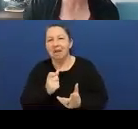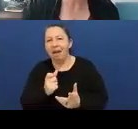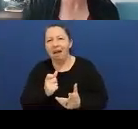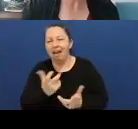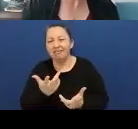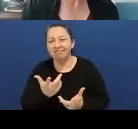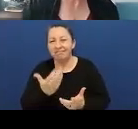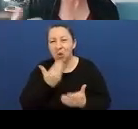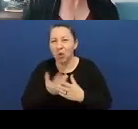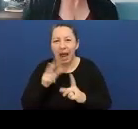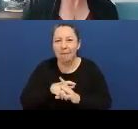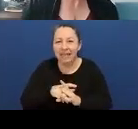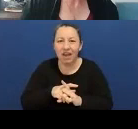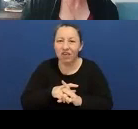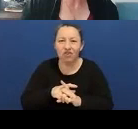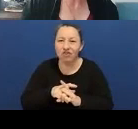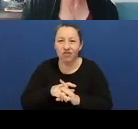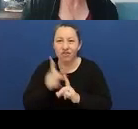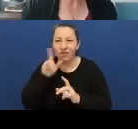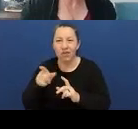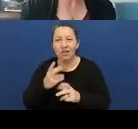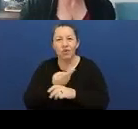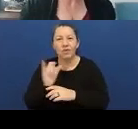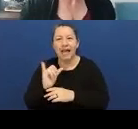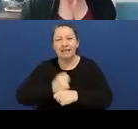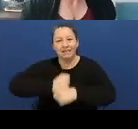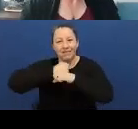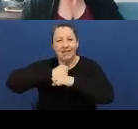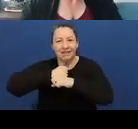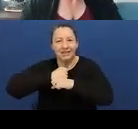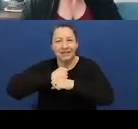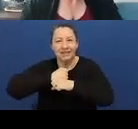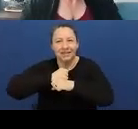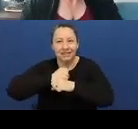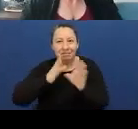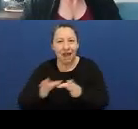used as a defense mechanism in many ways.